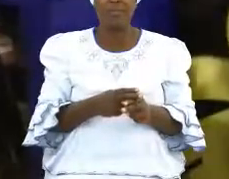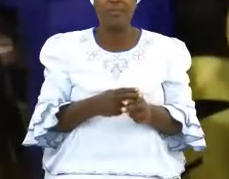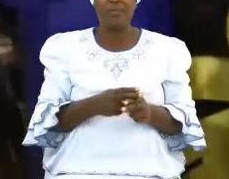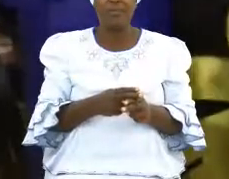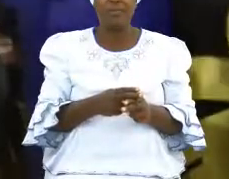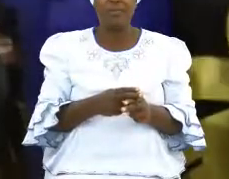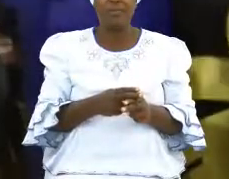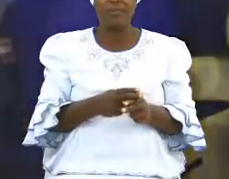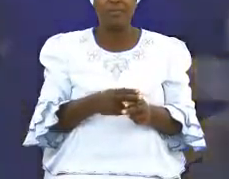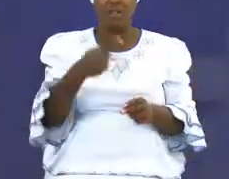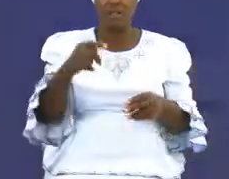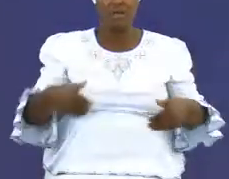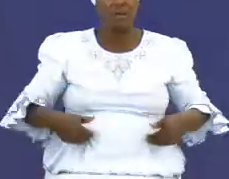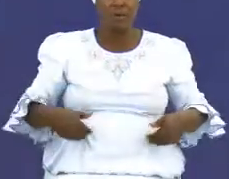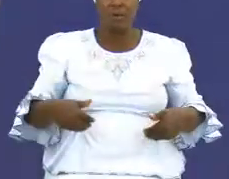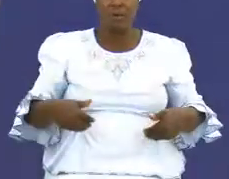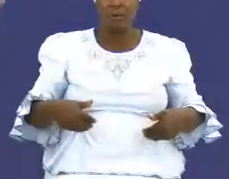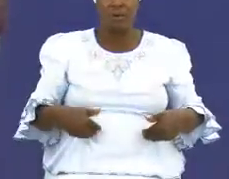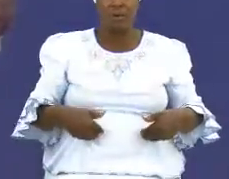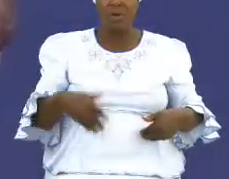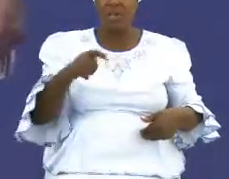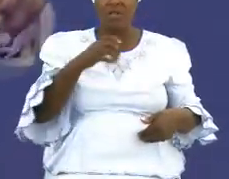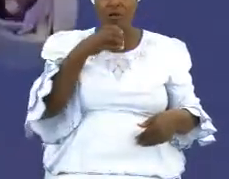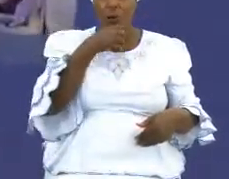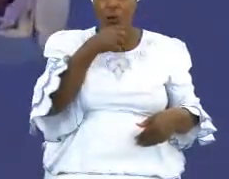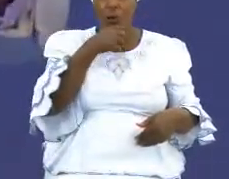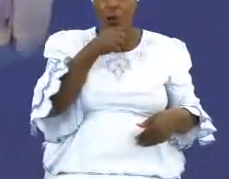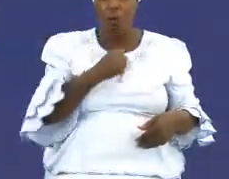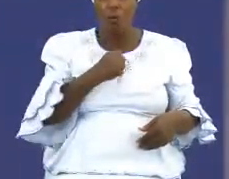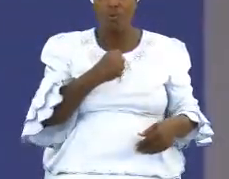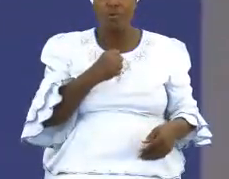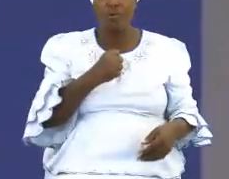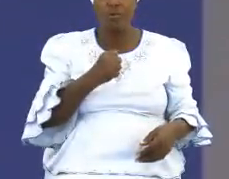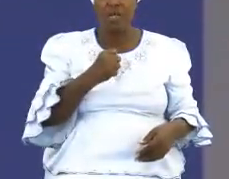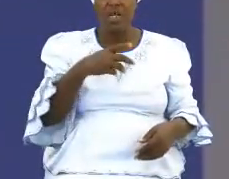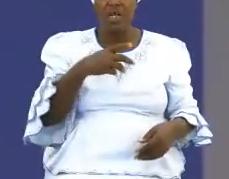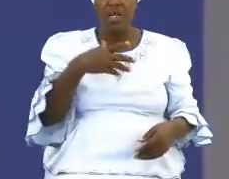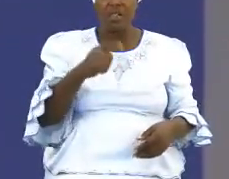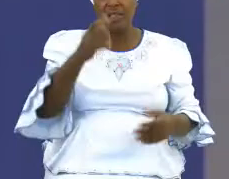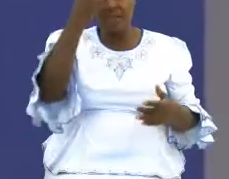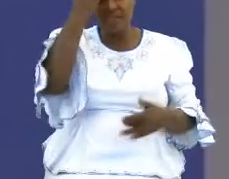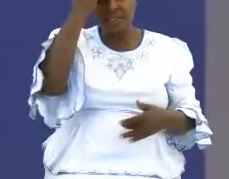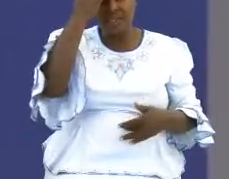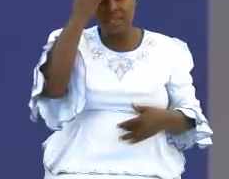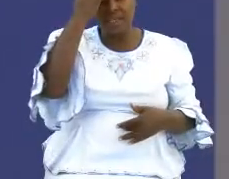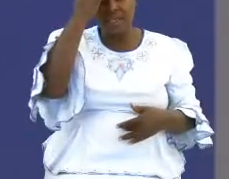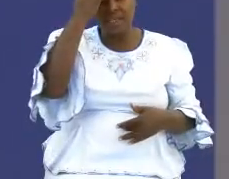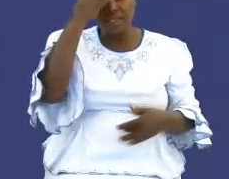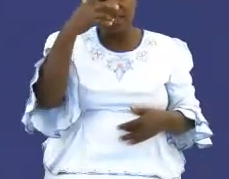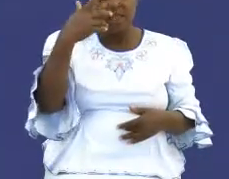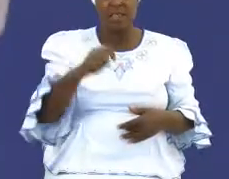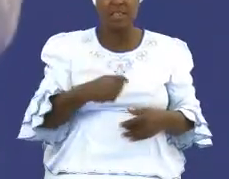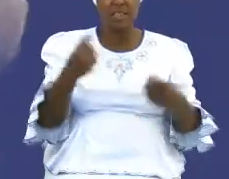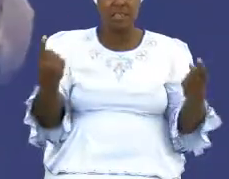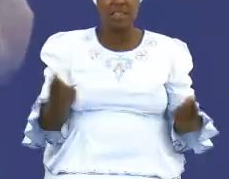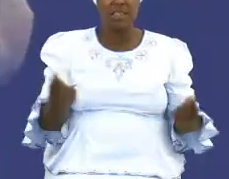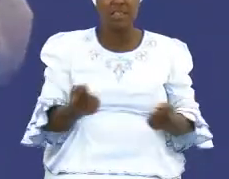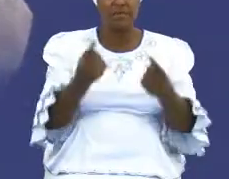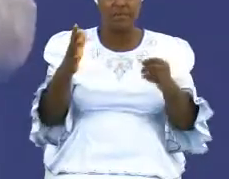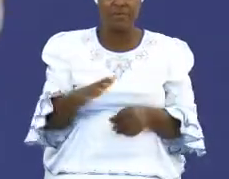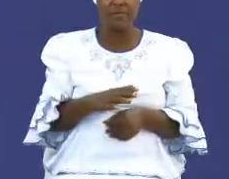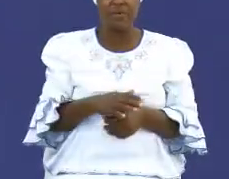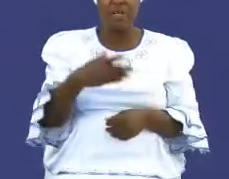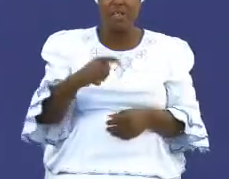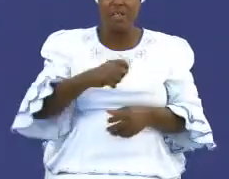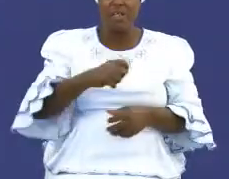The young, the old, the sick, the sinful, the